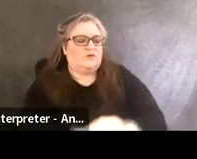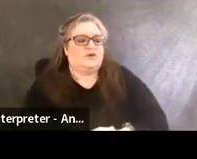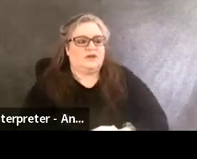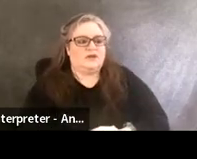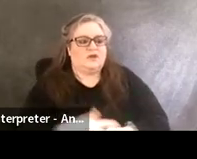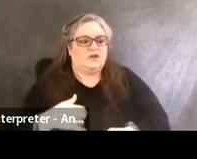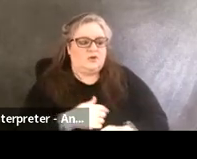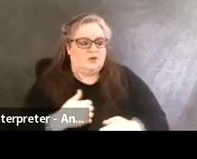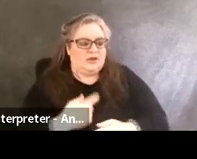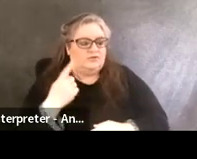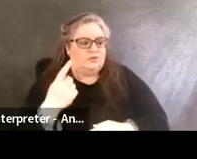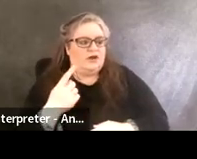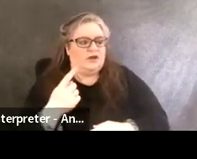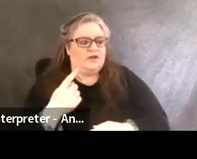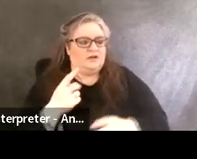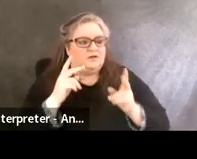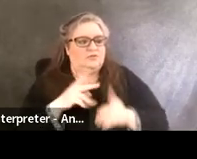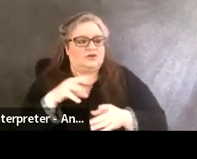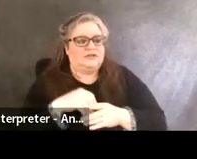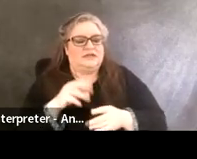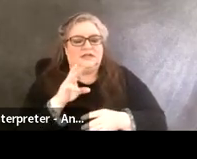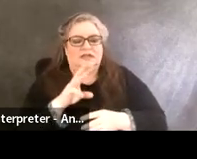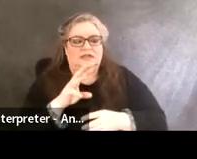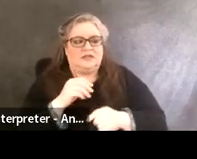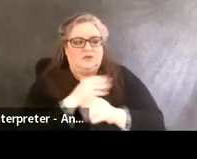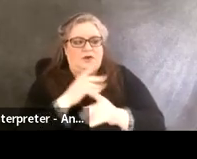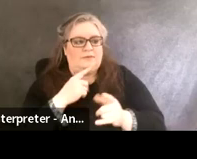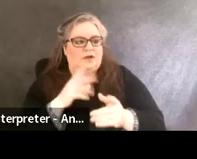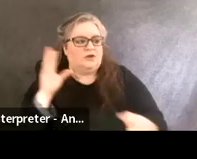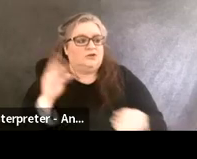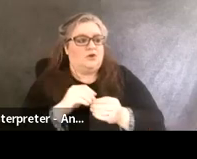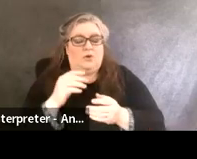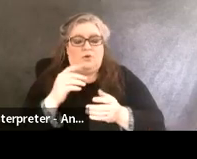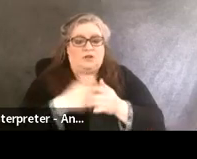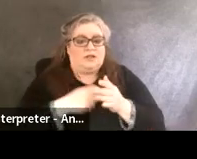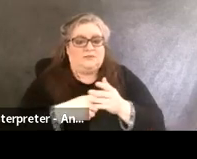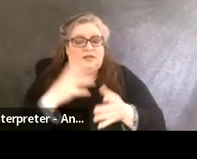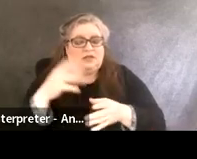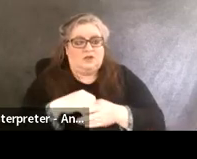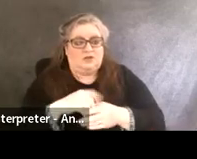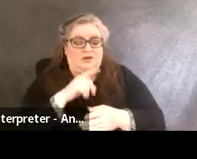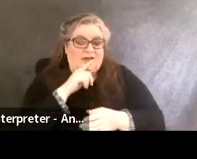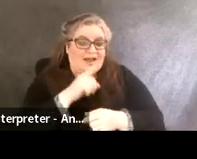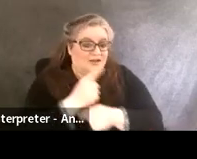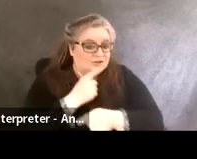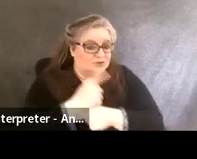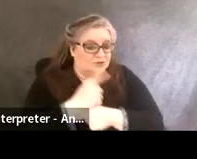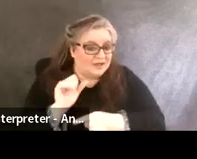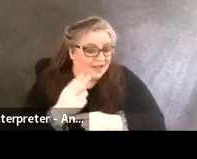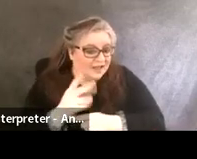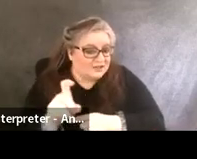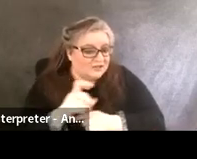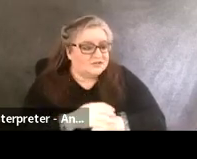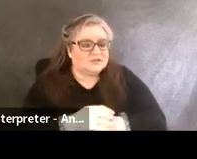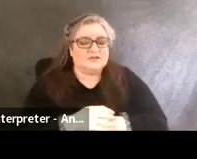we have one person in our webinar who's asking, total expenses only includes actual cash.